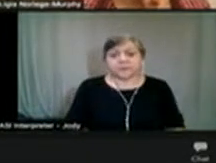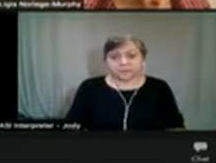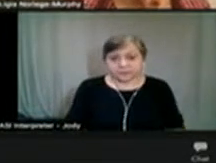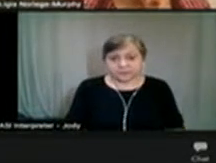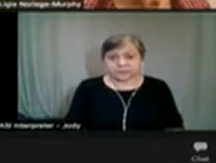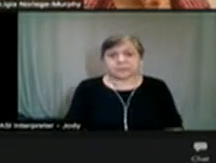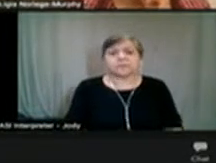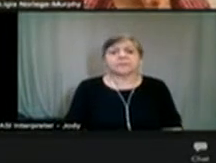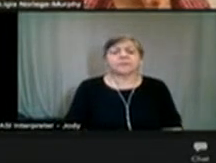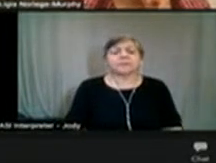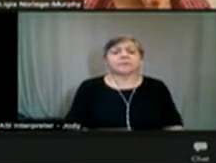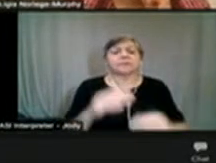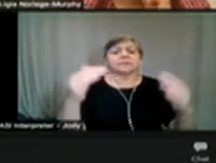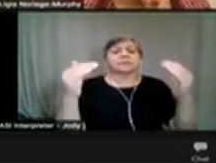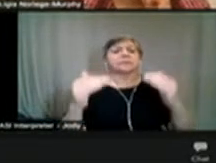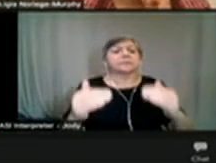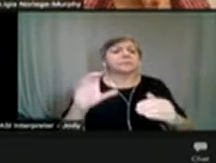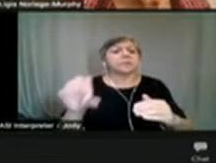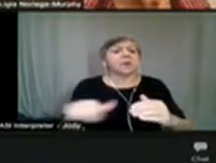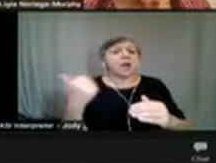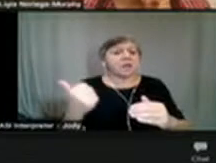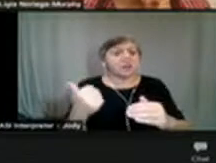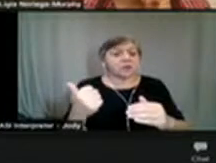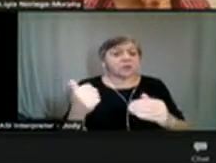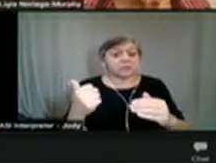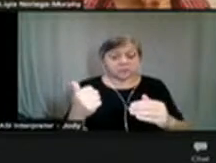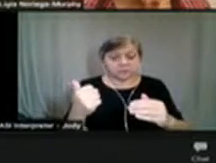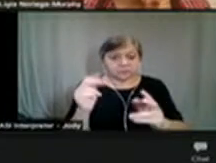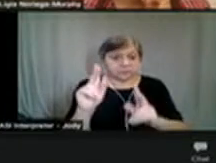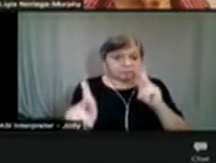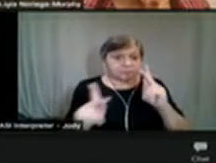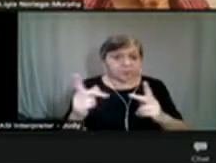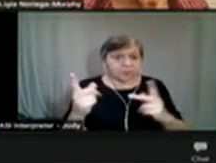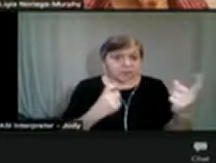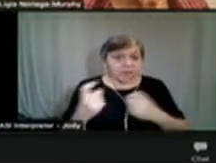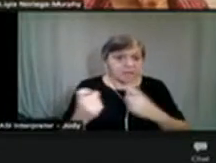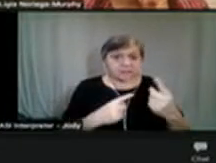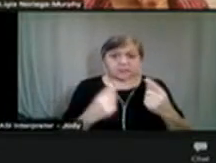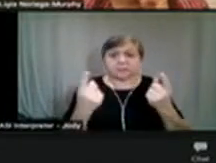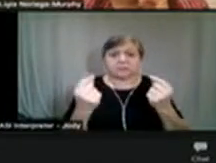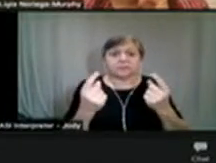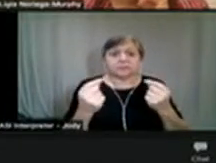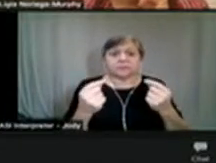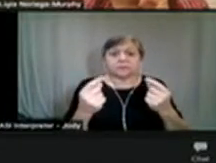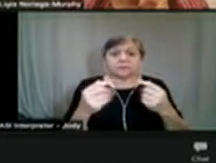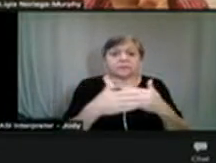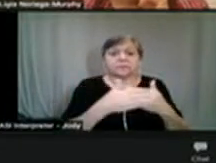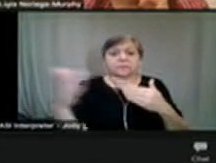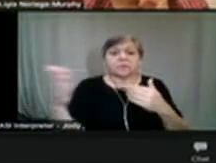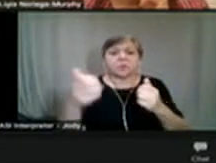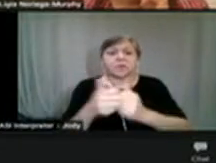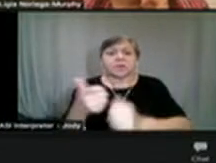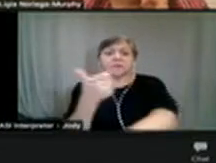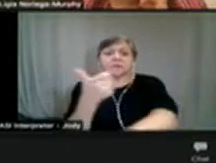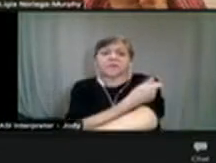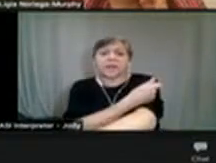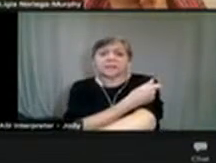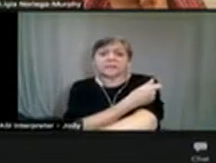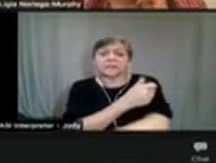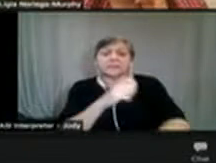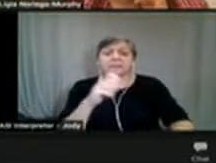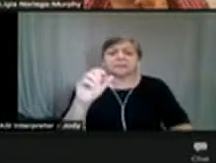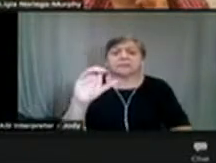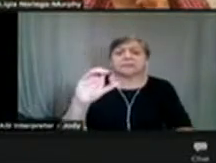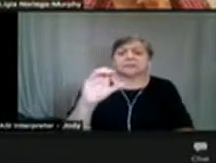been asked about as well is what will be the game plan moving forward with vaccination clinics. So